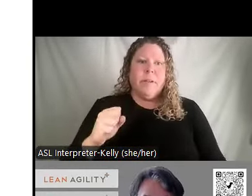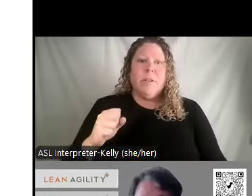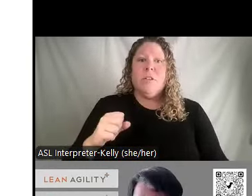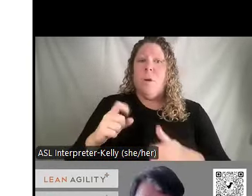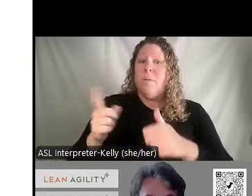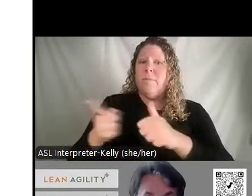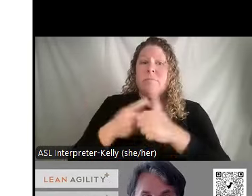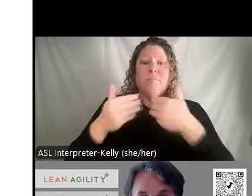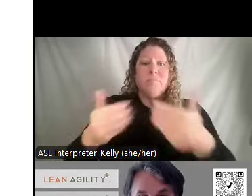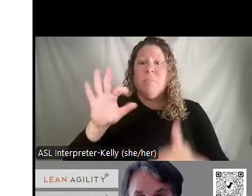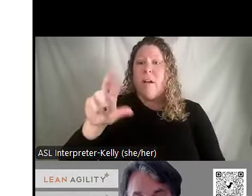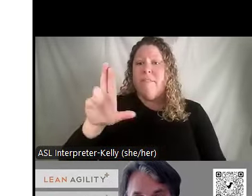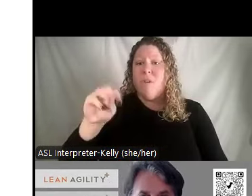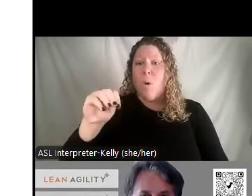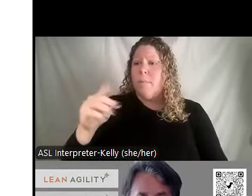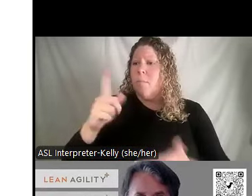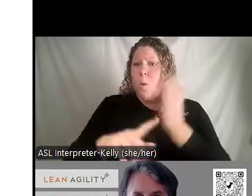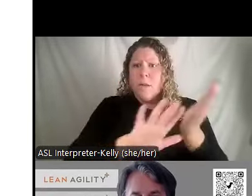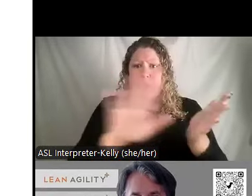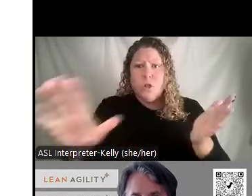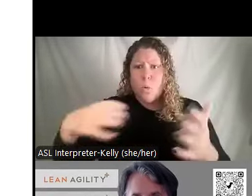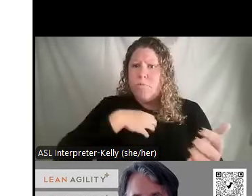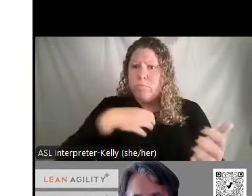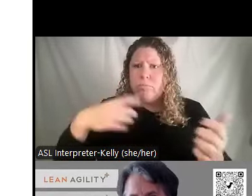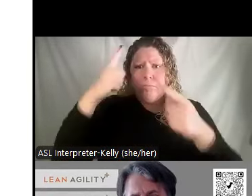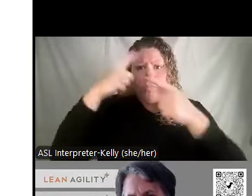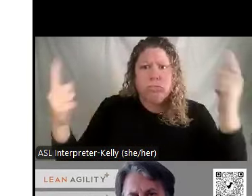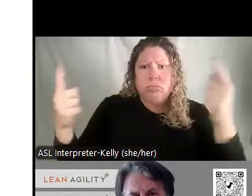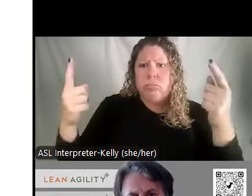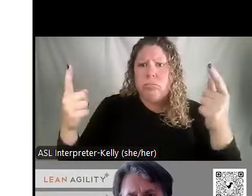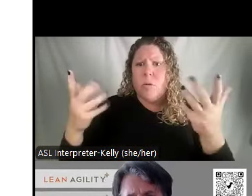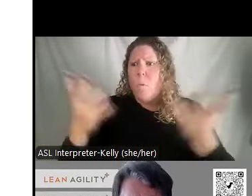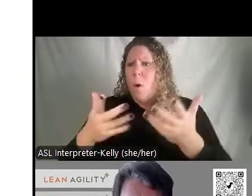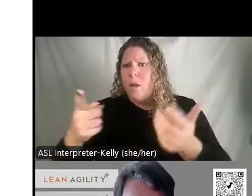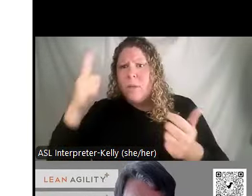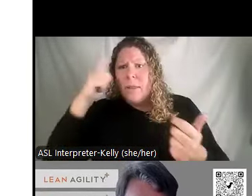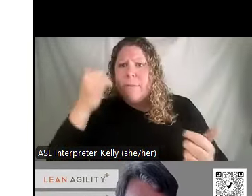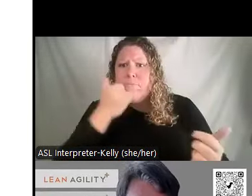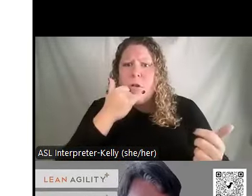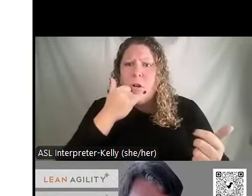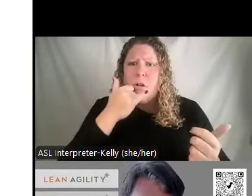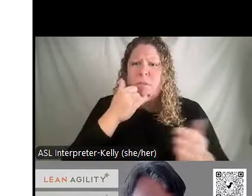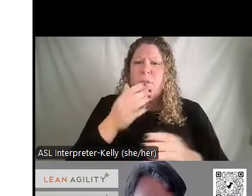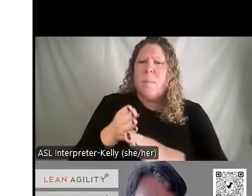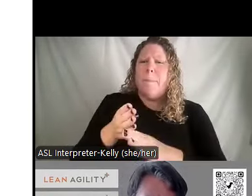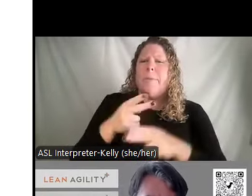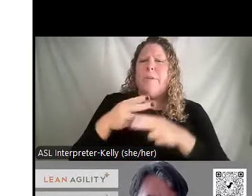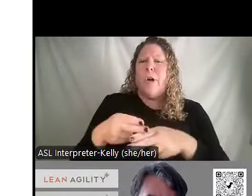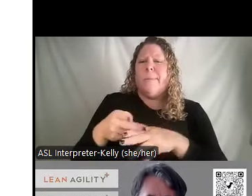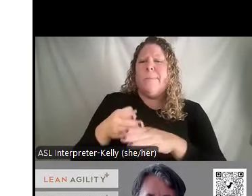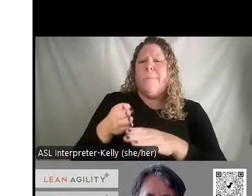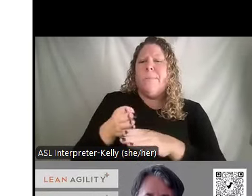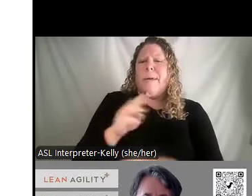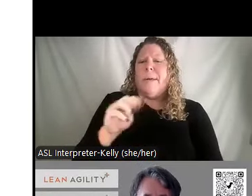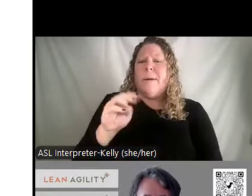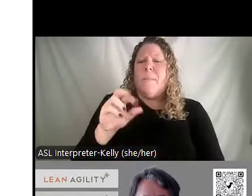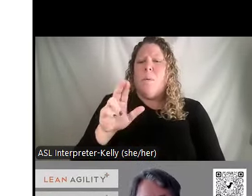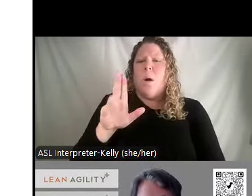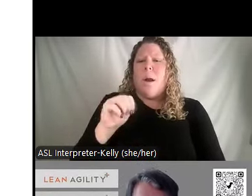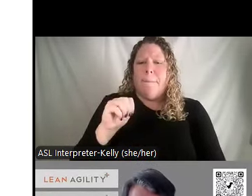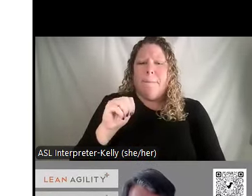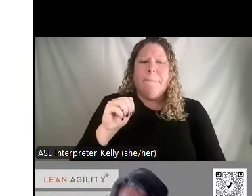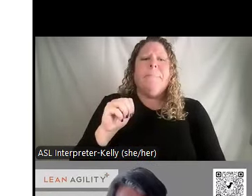meeting, and say, okay, what objections do you have to what might go wrong here? Let's treat it as a pre-mortem. What might go wrong here? And then he suggests you should